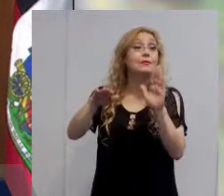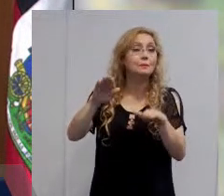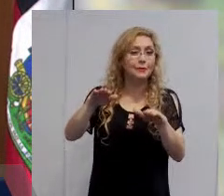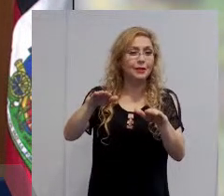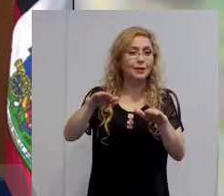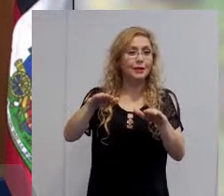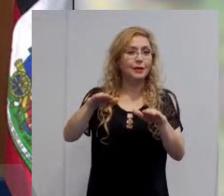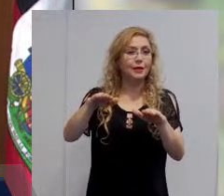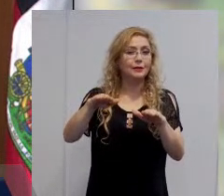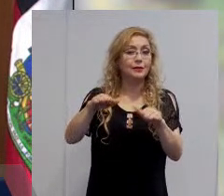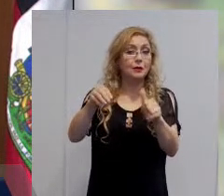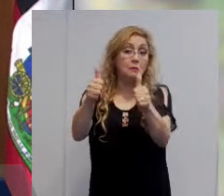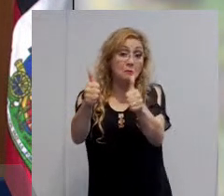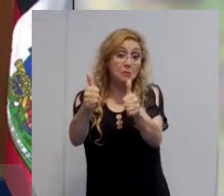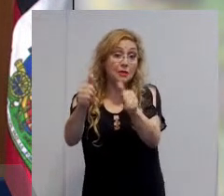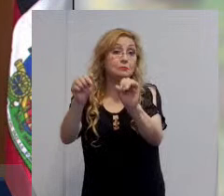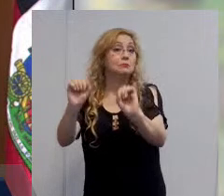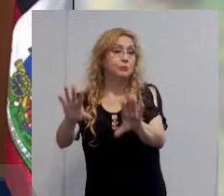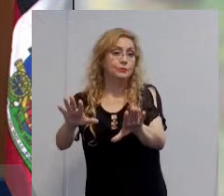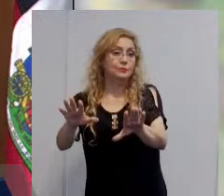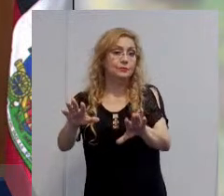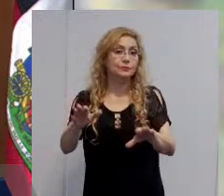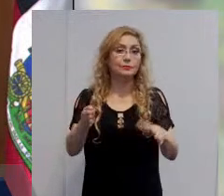economies generally